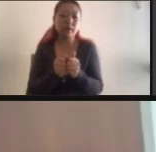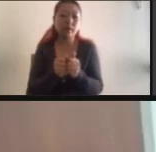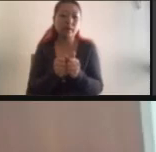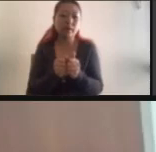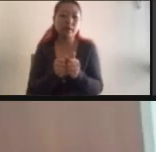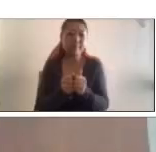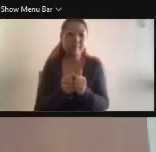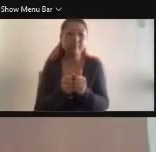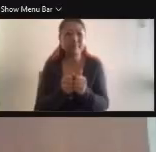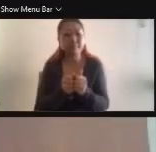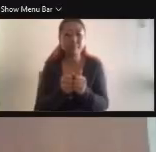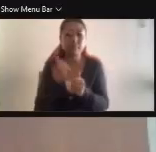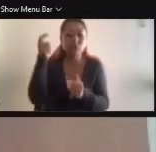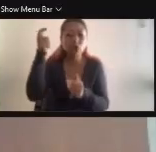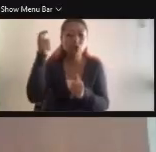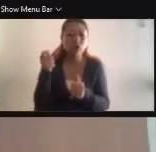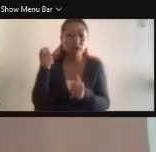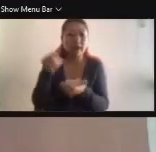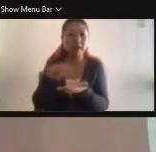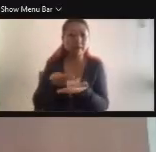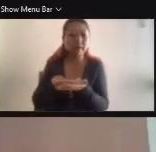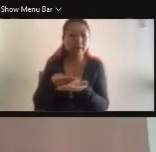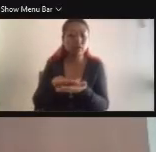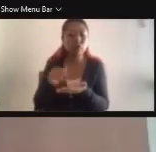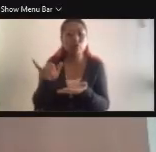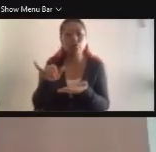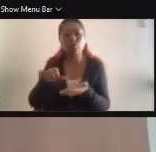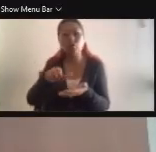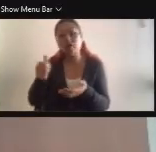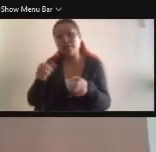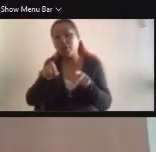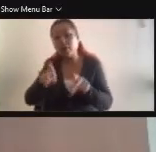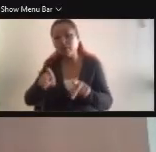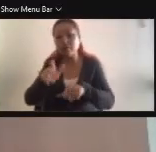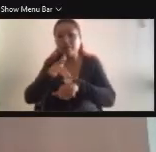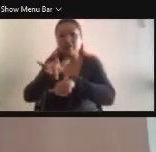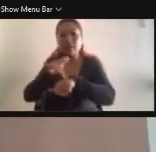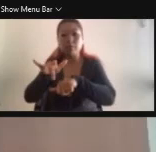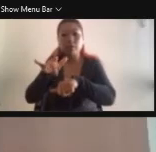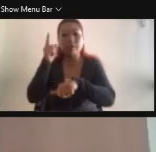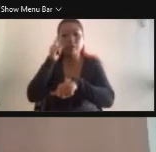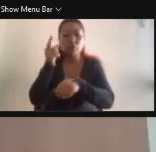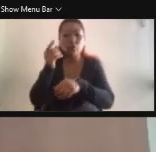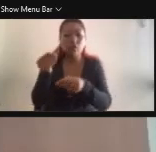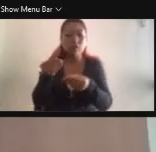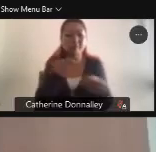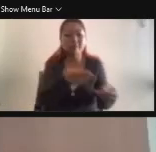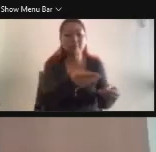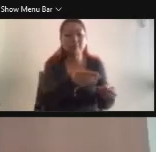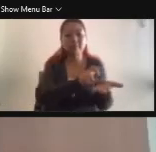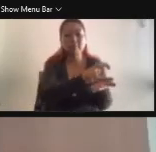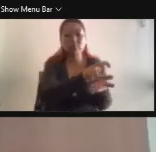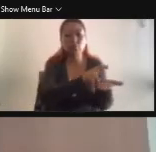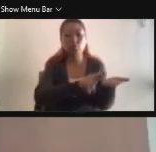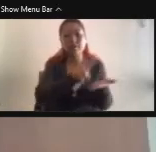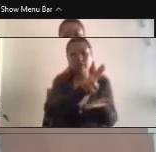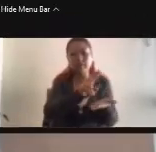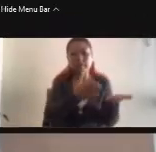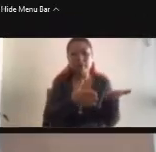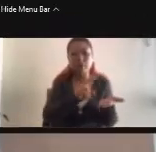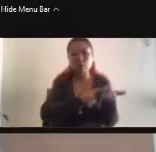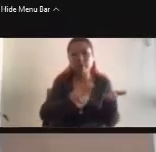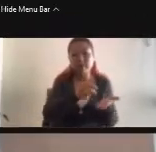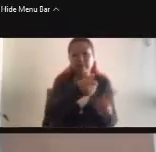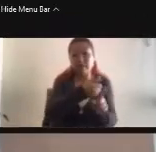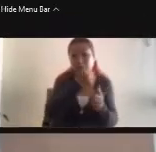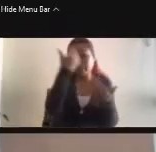the grants and other opportunities that are available to the universities that they may not be aware of.